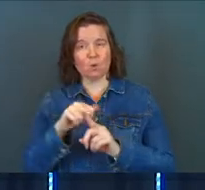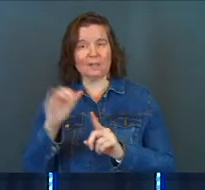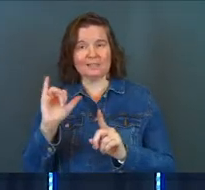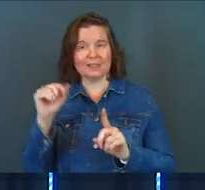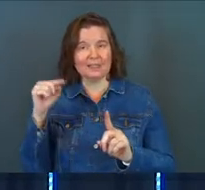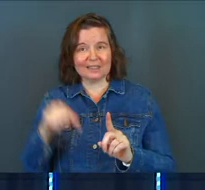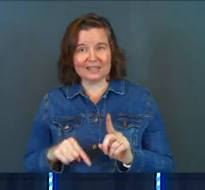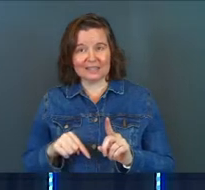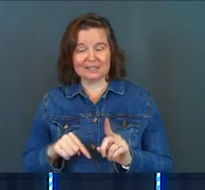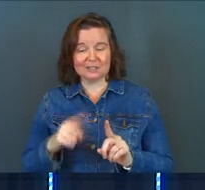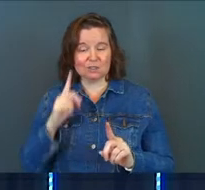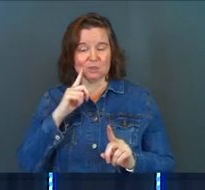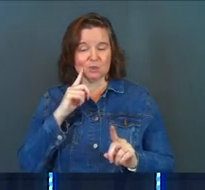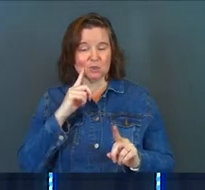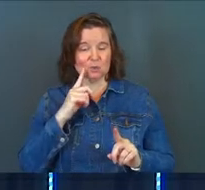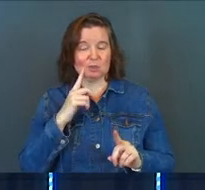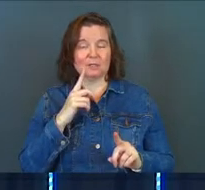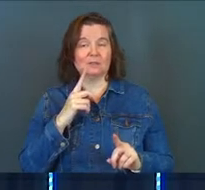this,